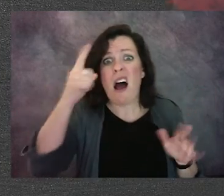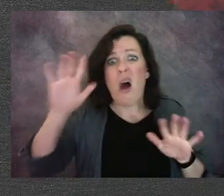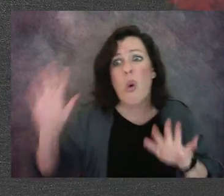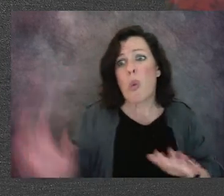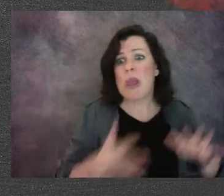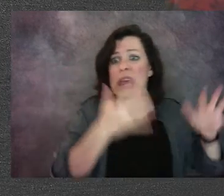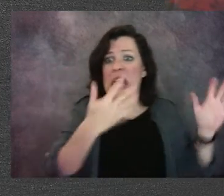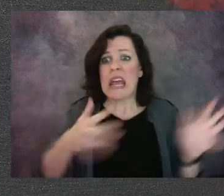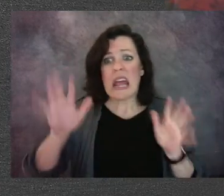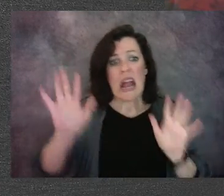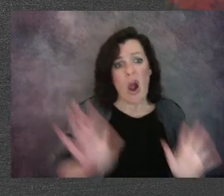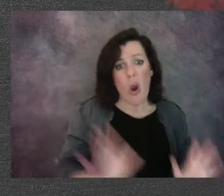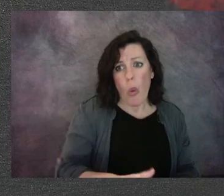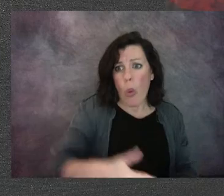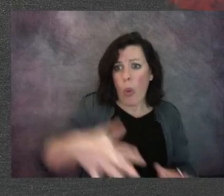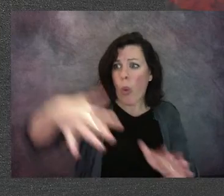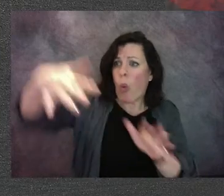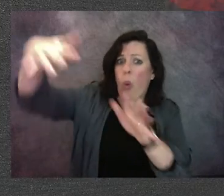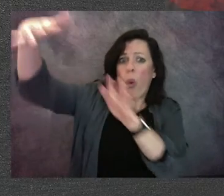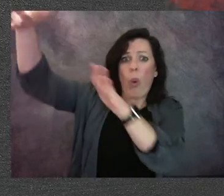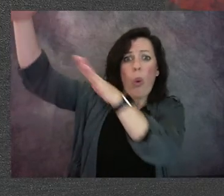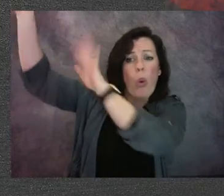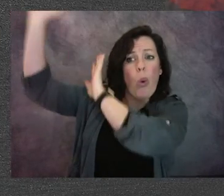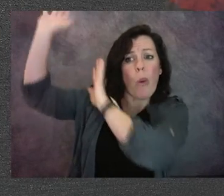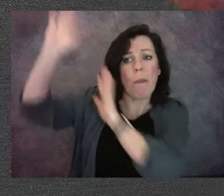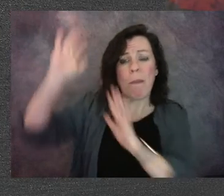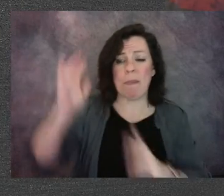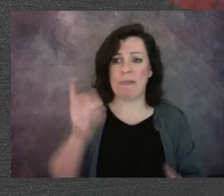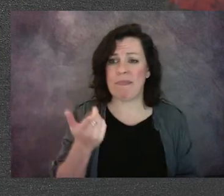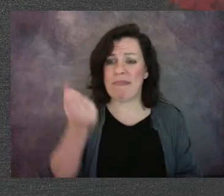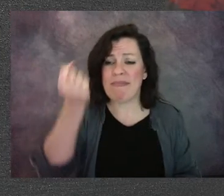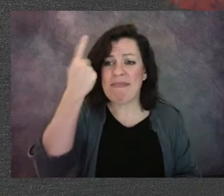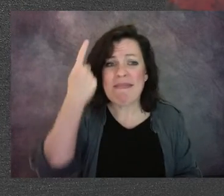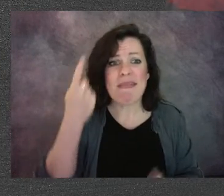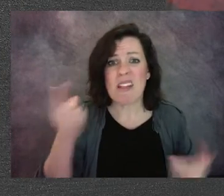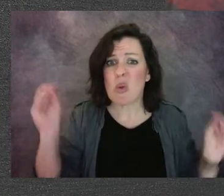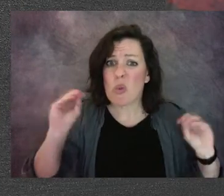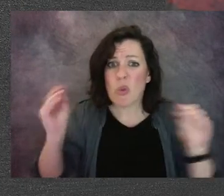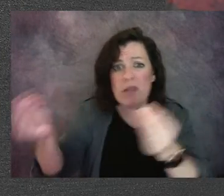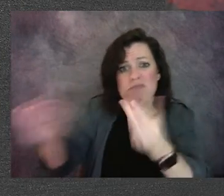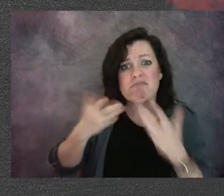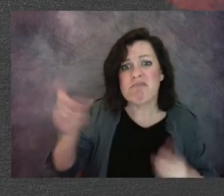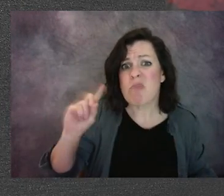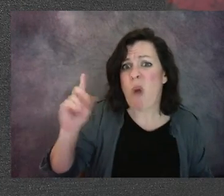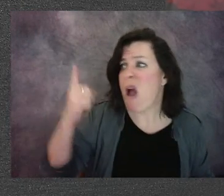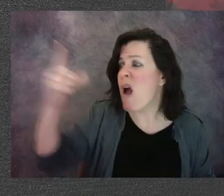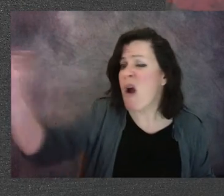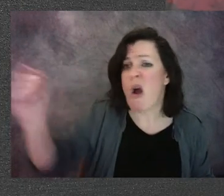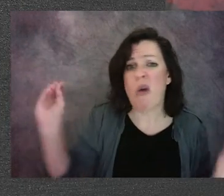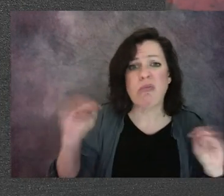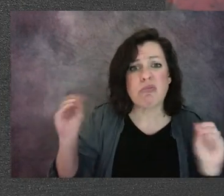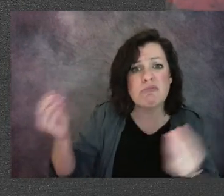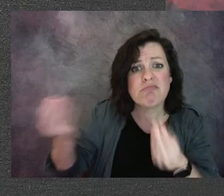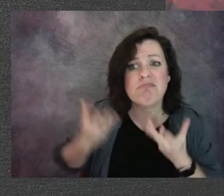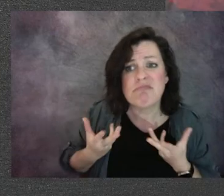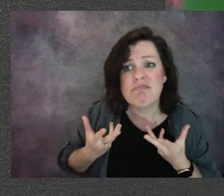But yesterday, the wind blew Leaf Man away. He left no travel plans.